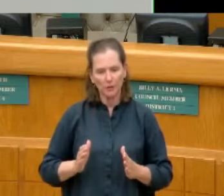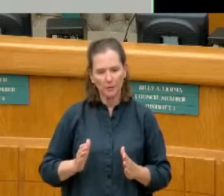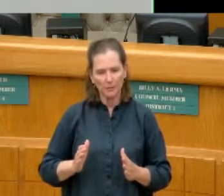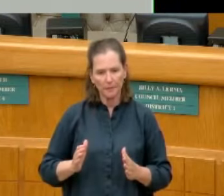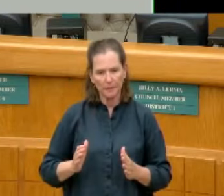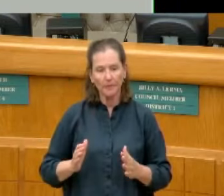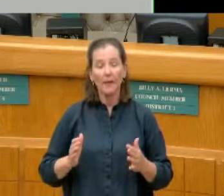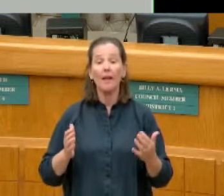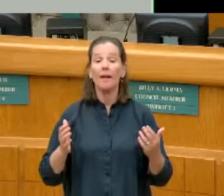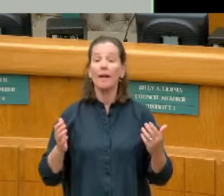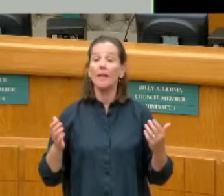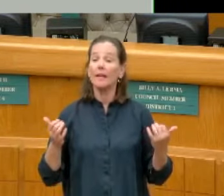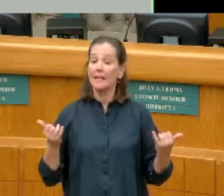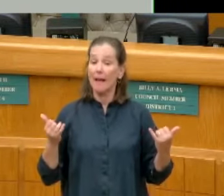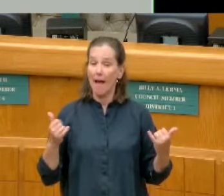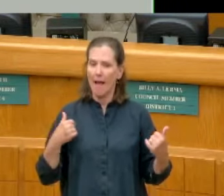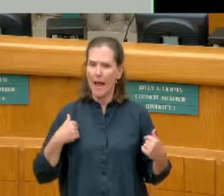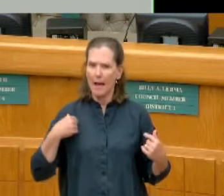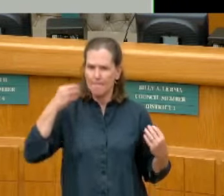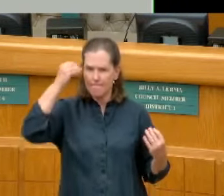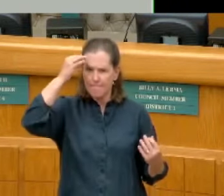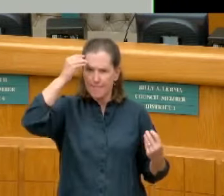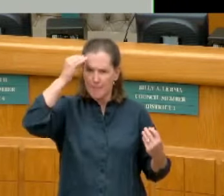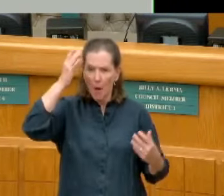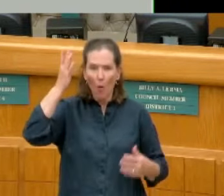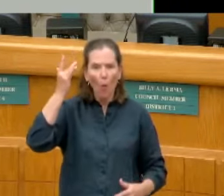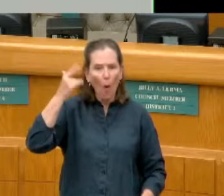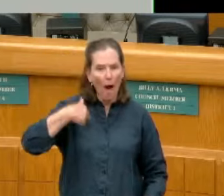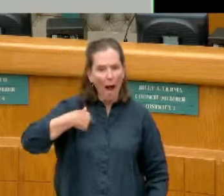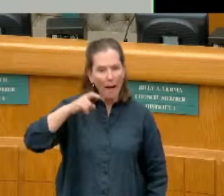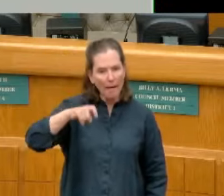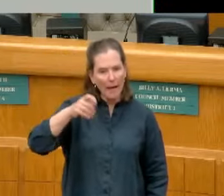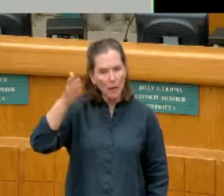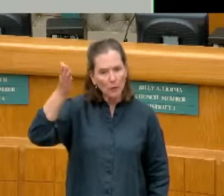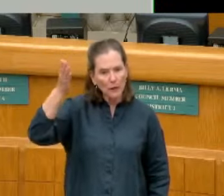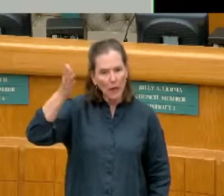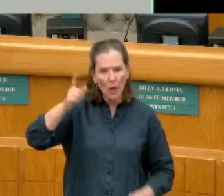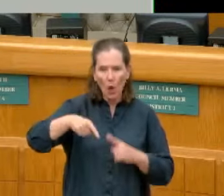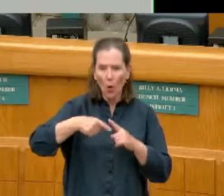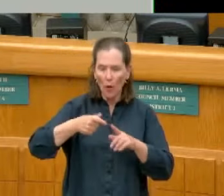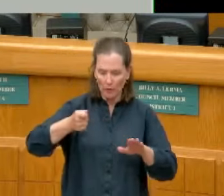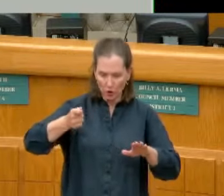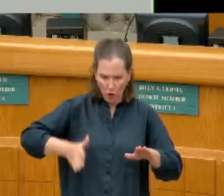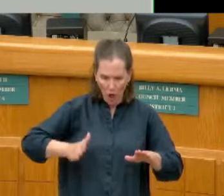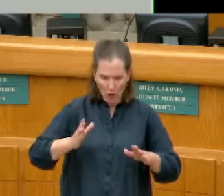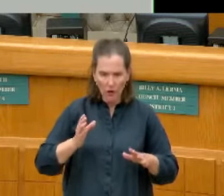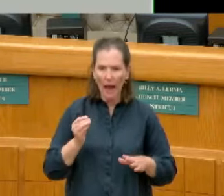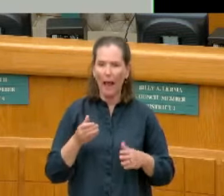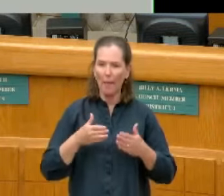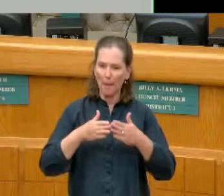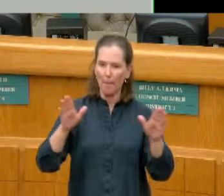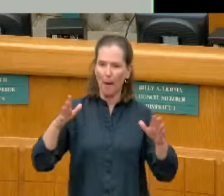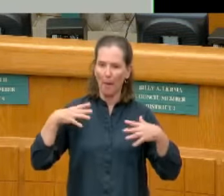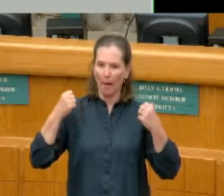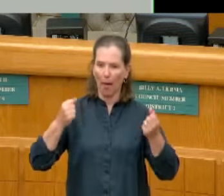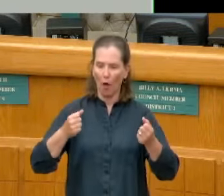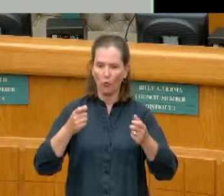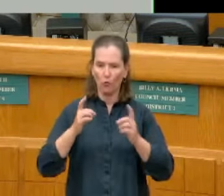found myself wondering why I need to present when the judge and the public health director did such an excellent job